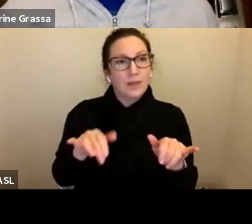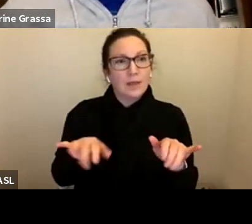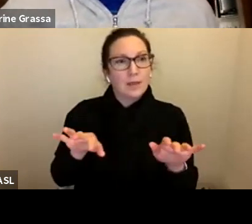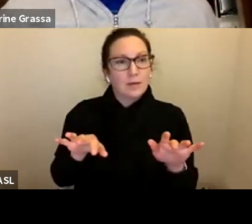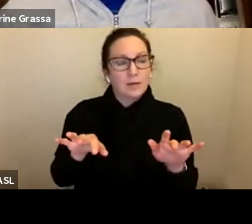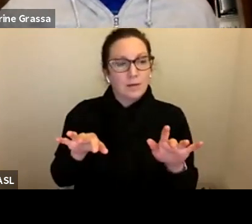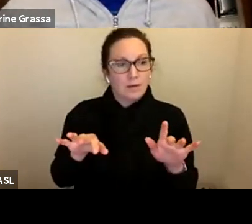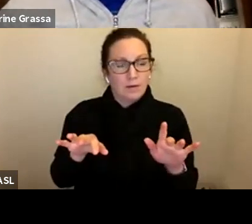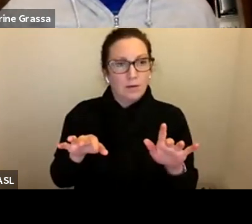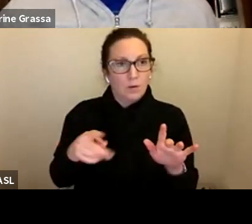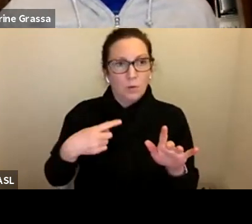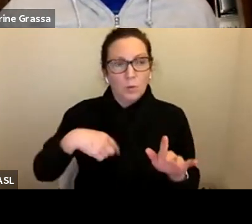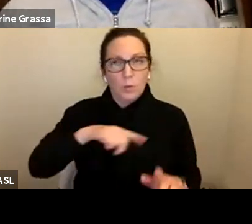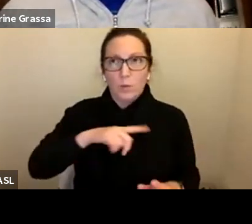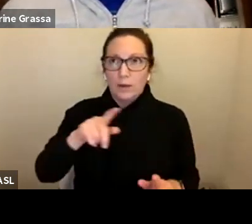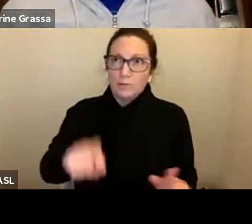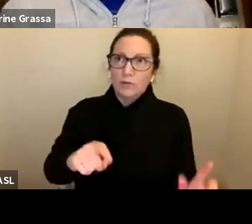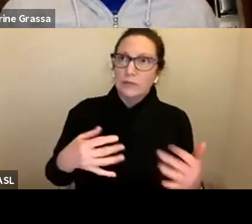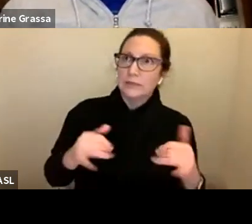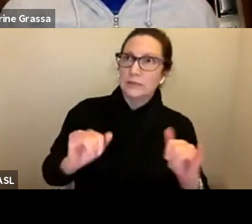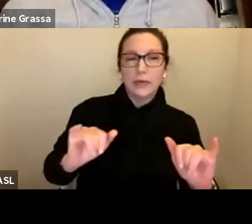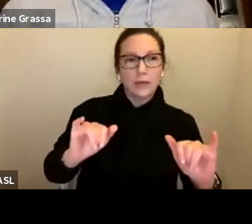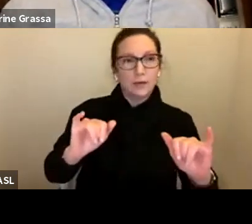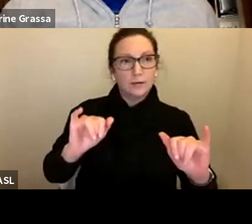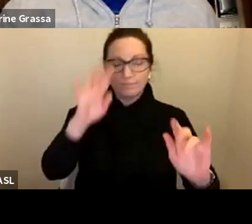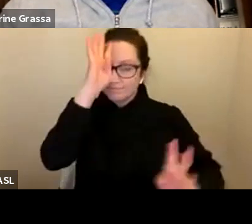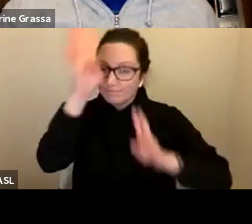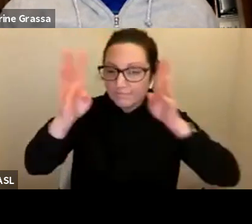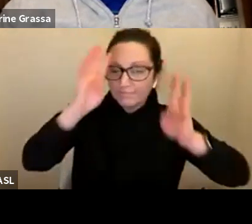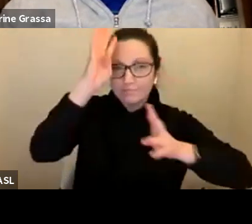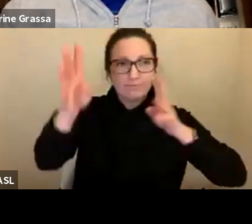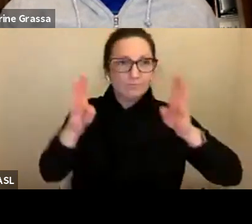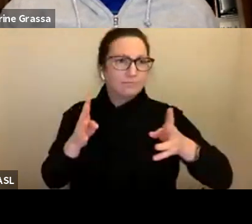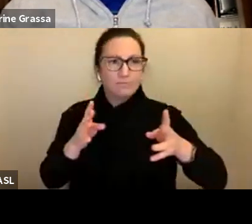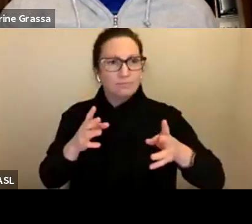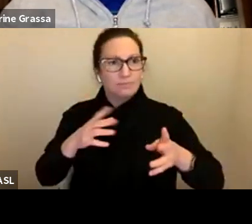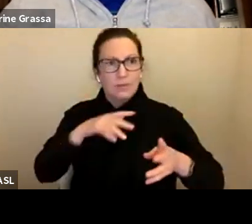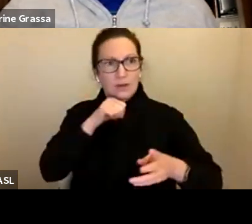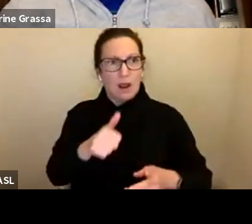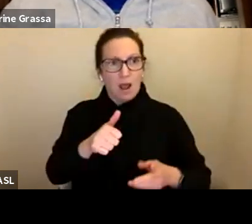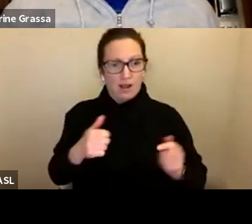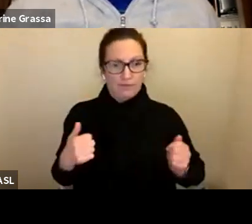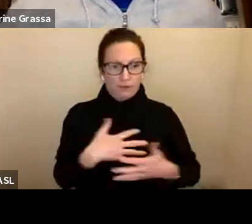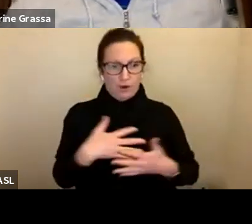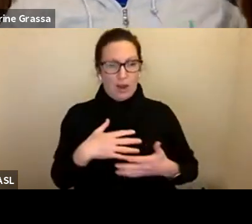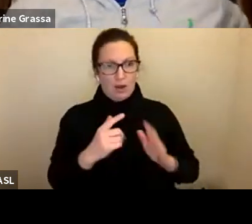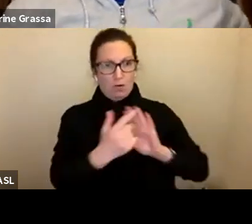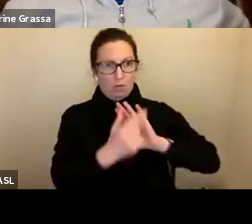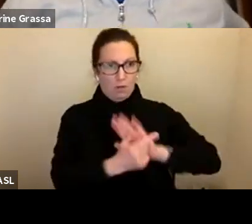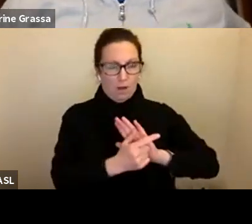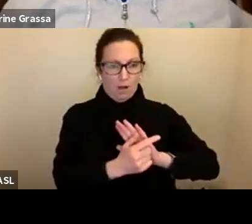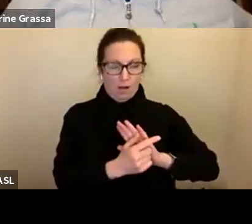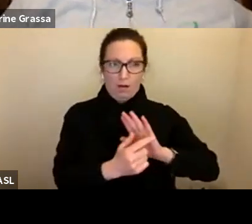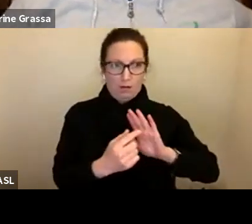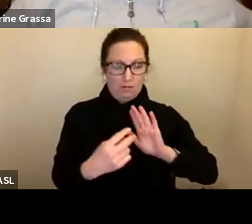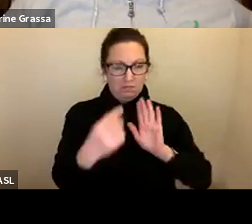Like, we're not trying, there shouldn't be a fearful process for anybody. But it is to say